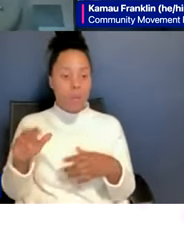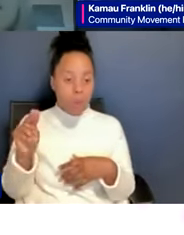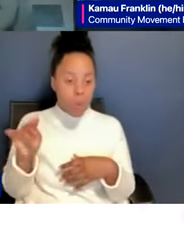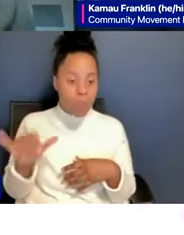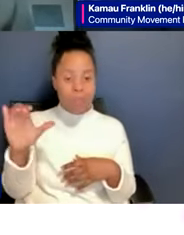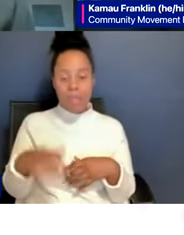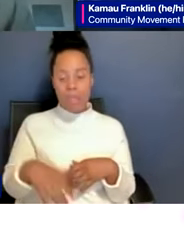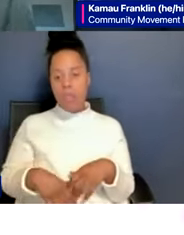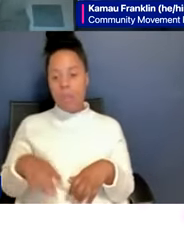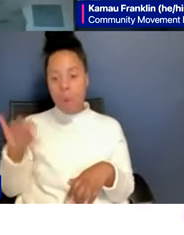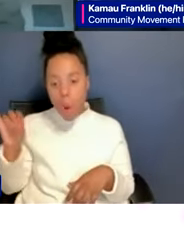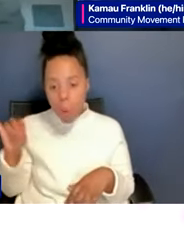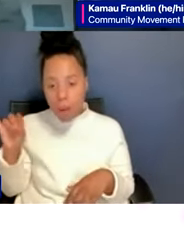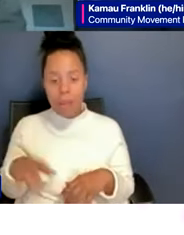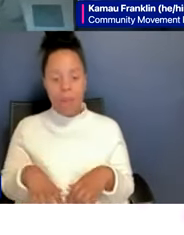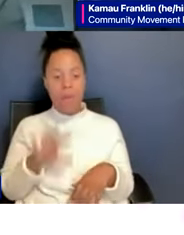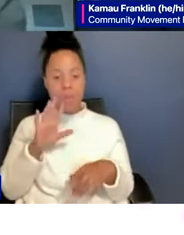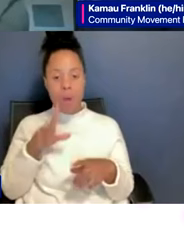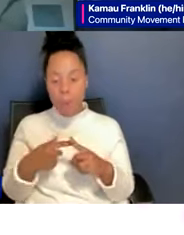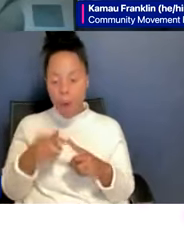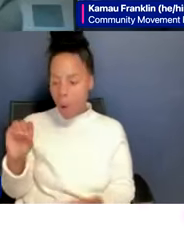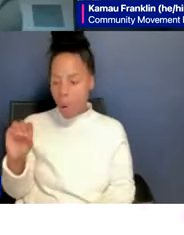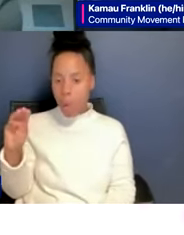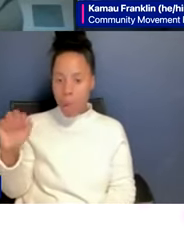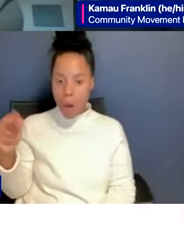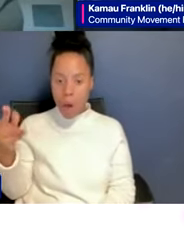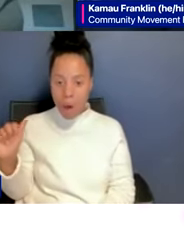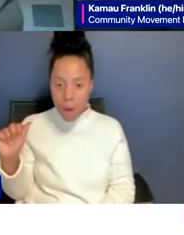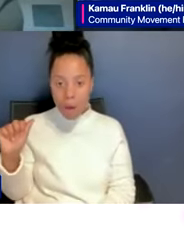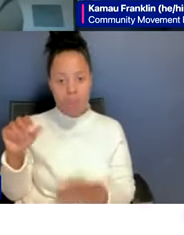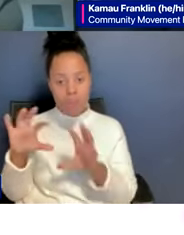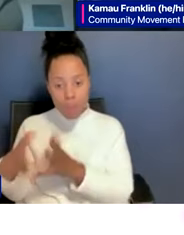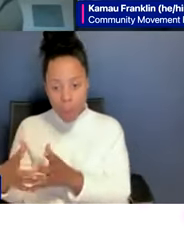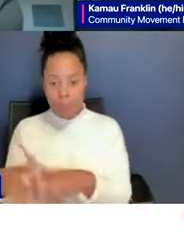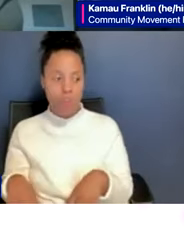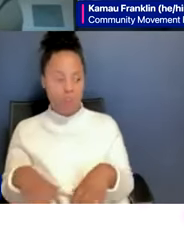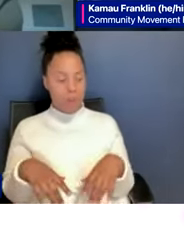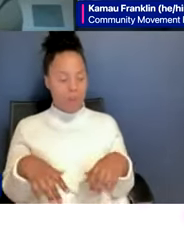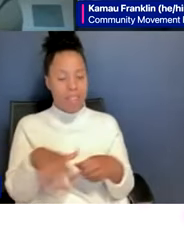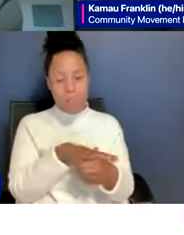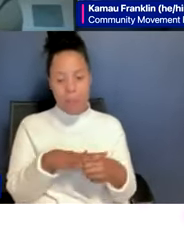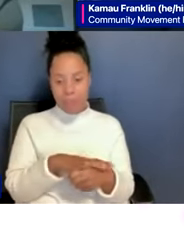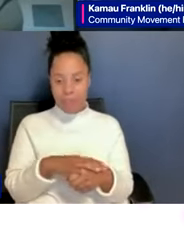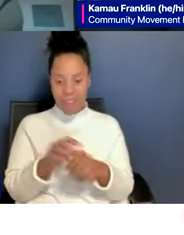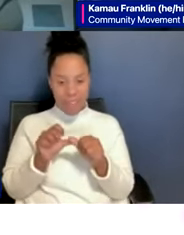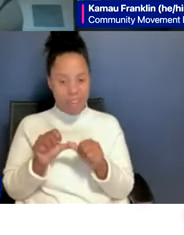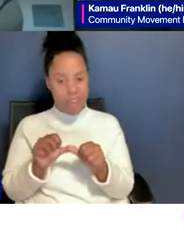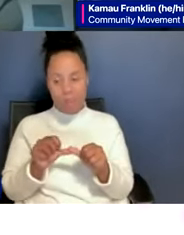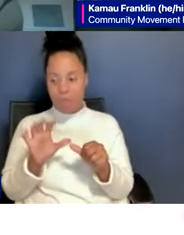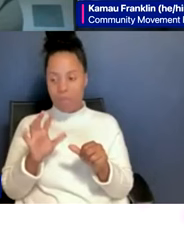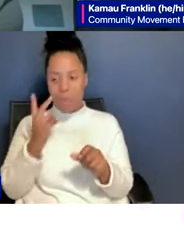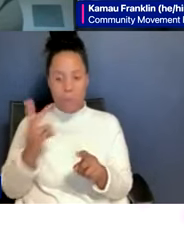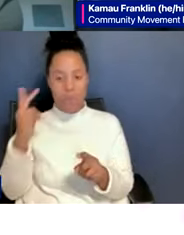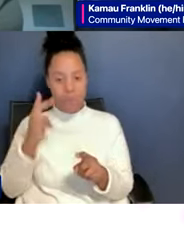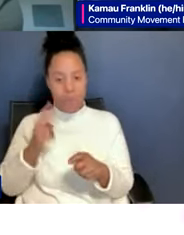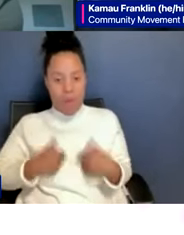the Omaha chapter, the New York chapter, and these spaces that keep this memory alive are so crucial. And I think that's really dope